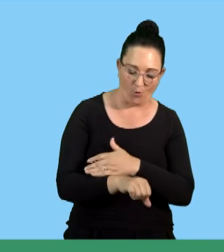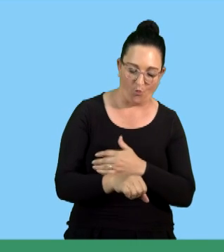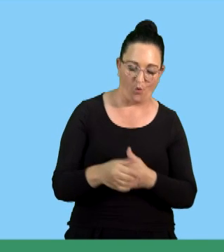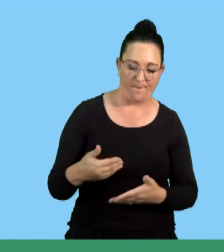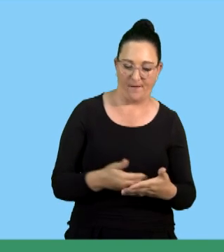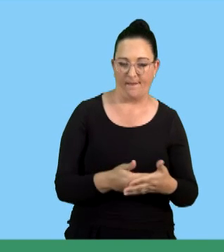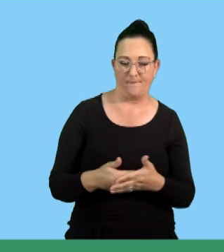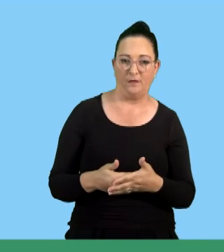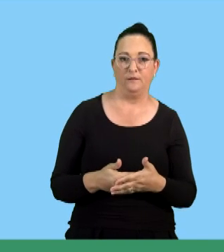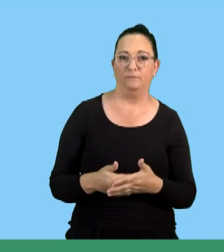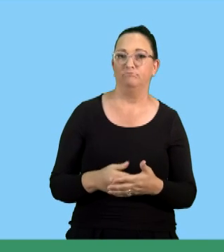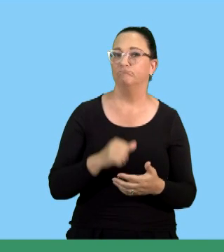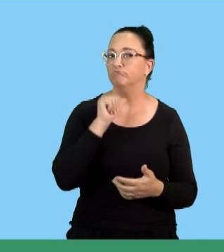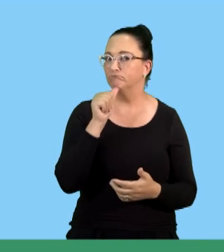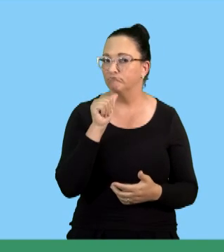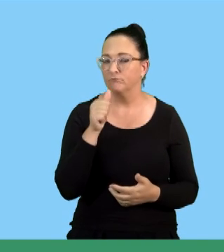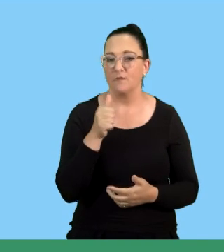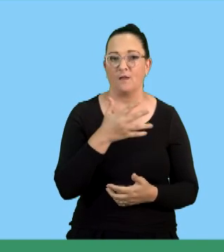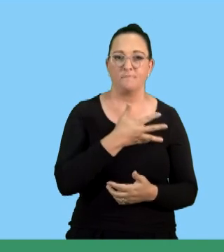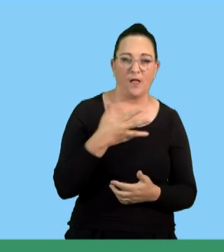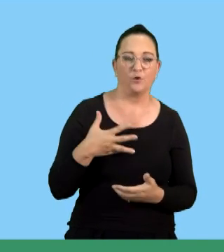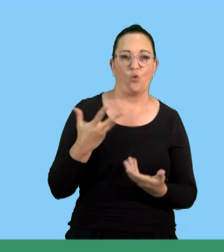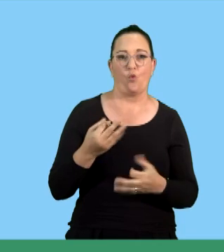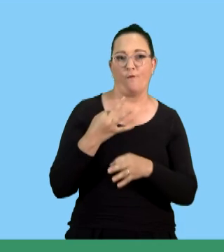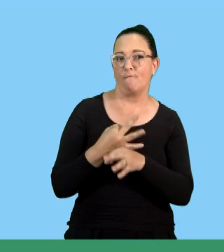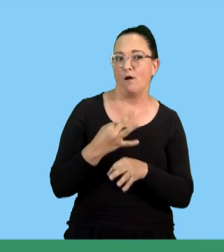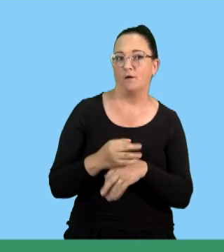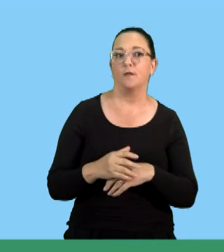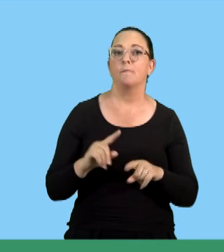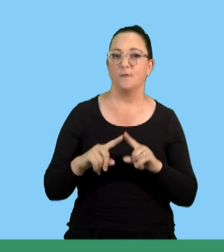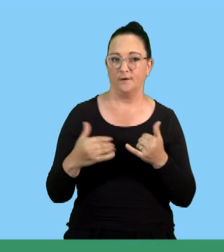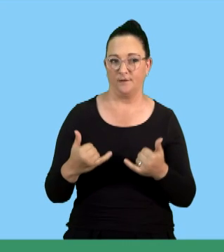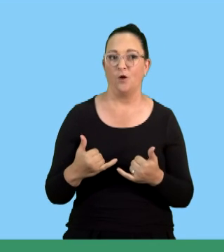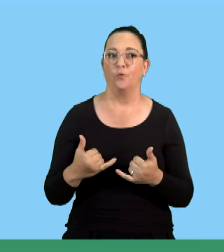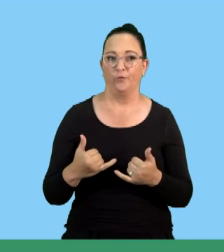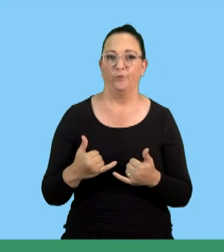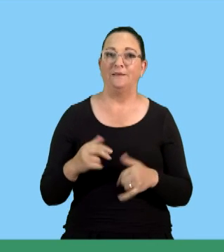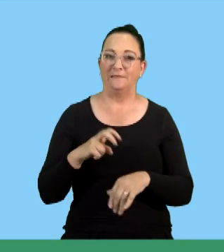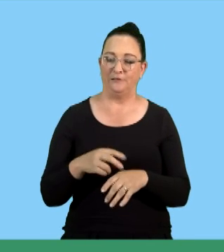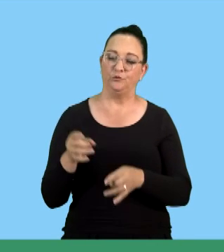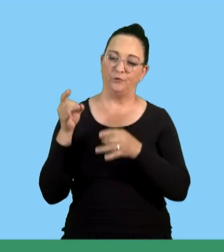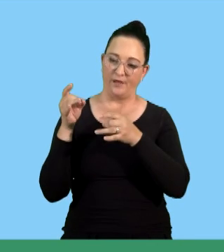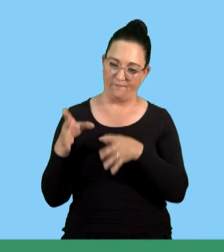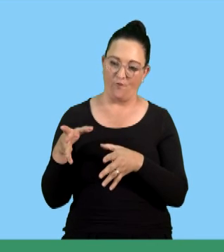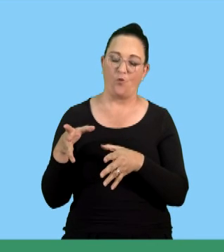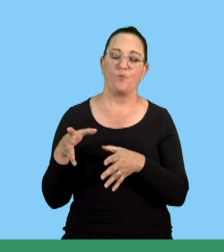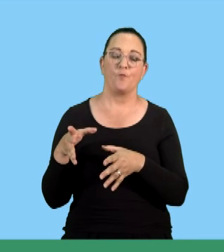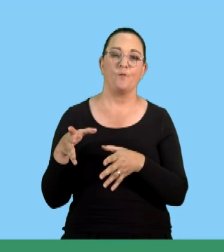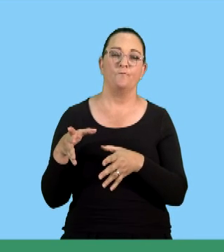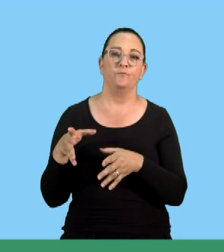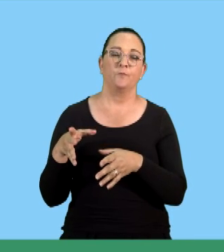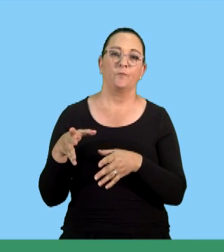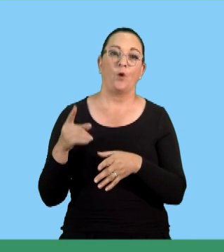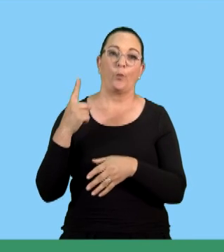child, irrespective of the gender. An employer or the employer must be informed at least 1 month before